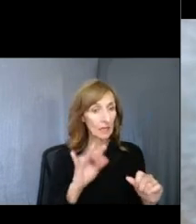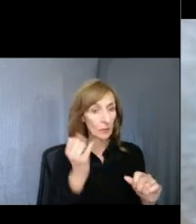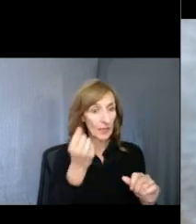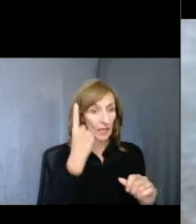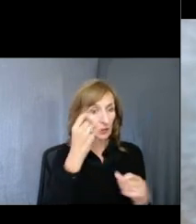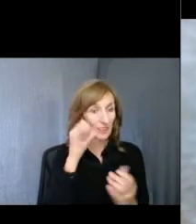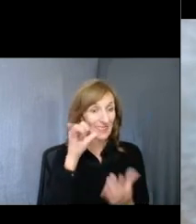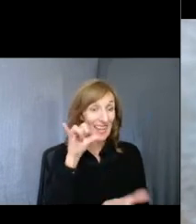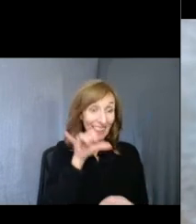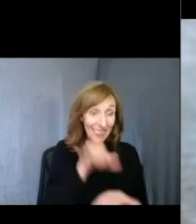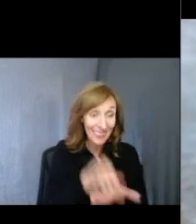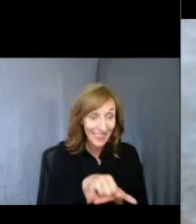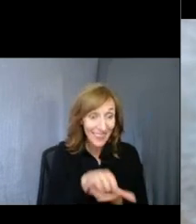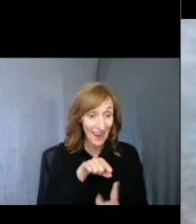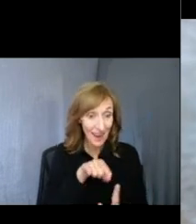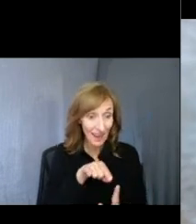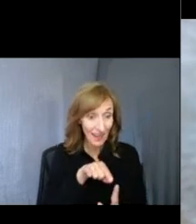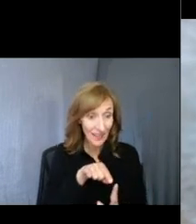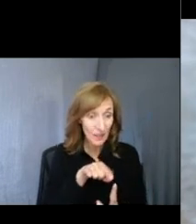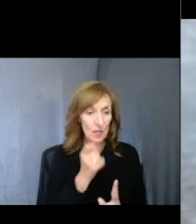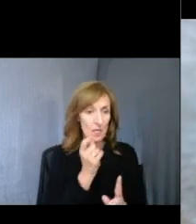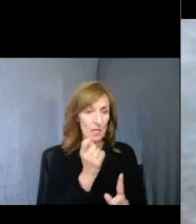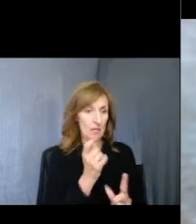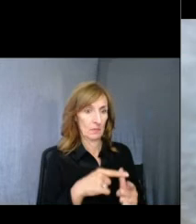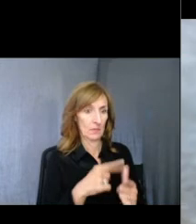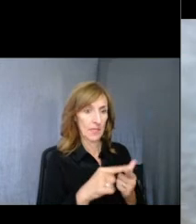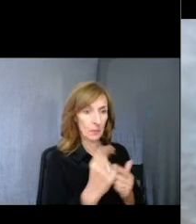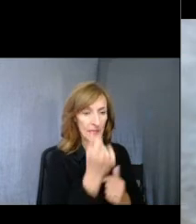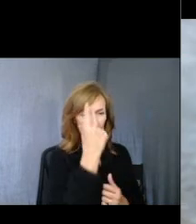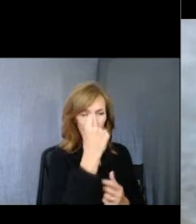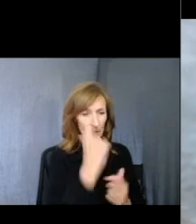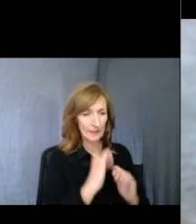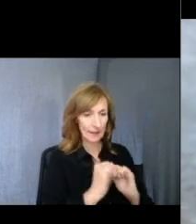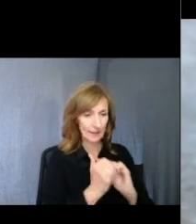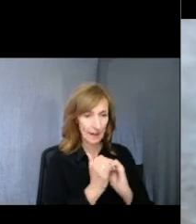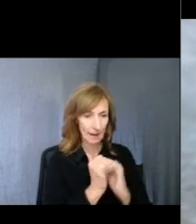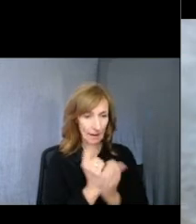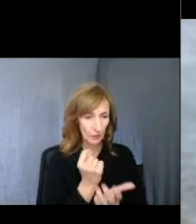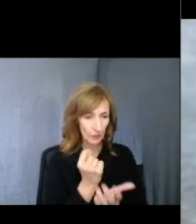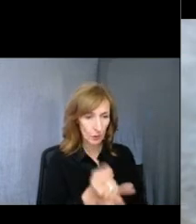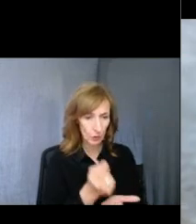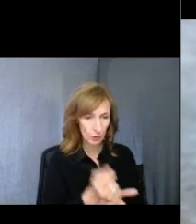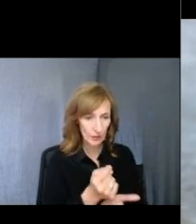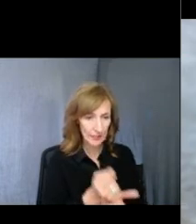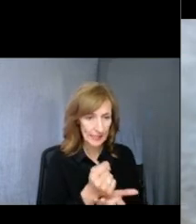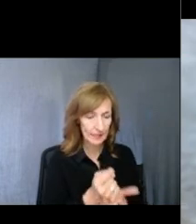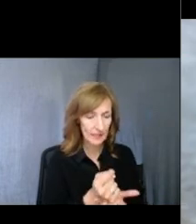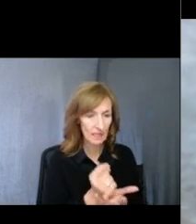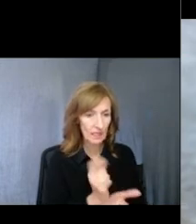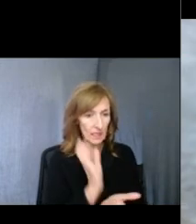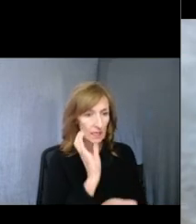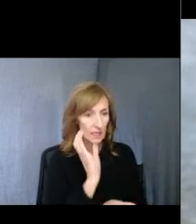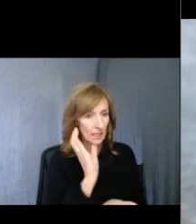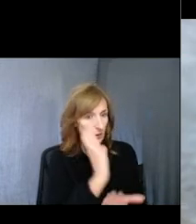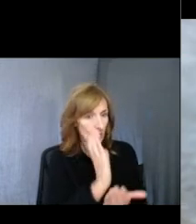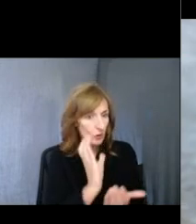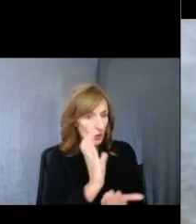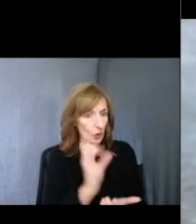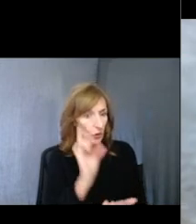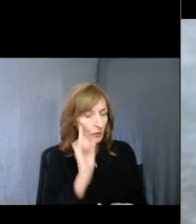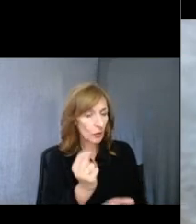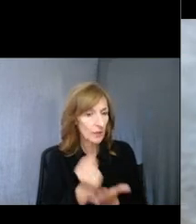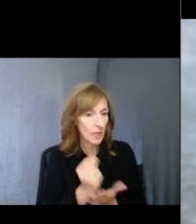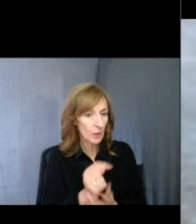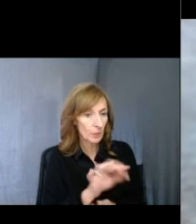will understand better how to treat it and looking for therapeutic options to intercede with the disease process. And not